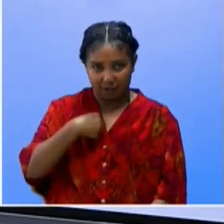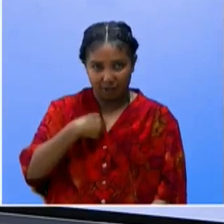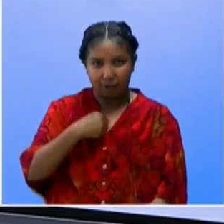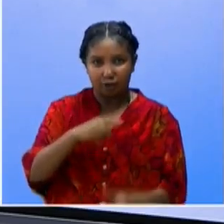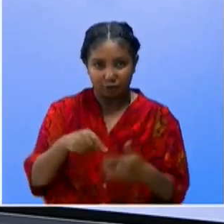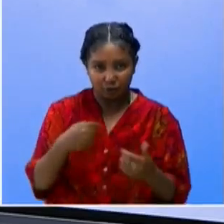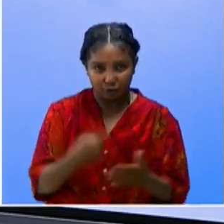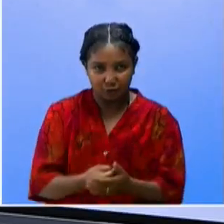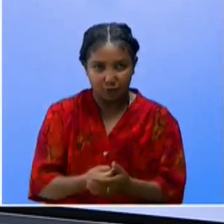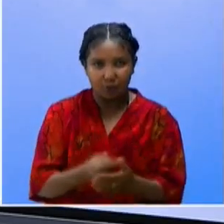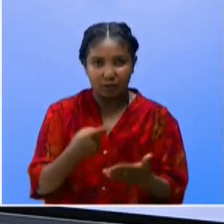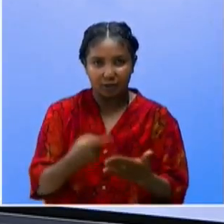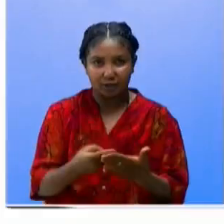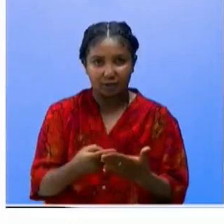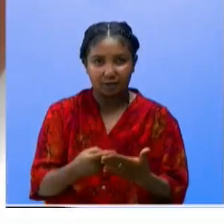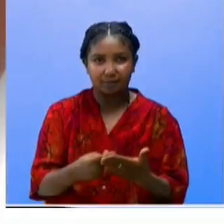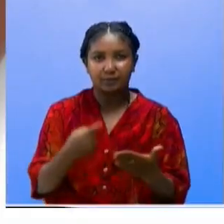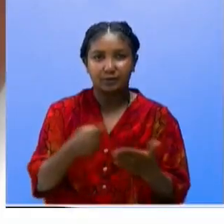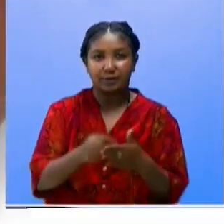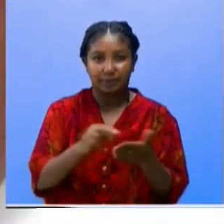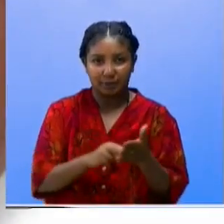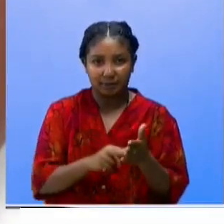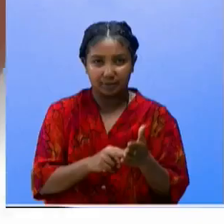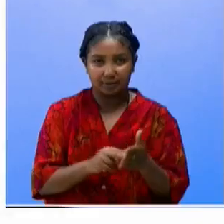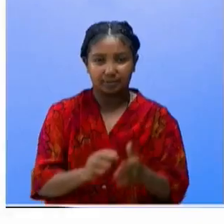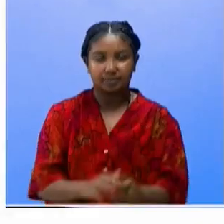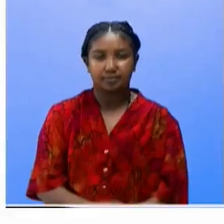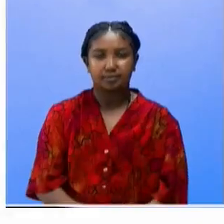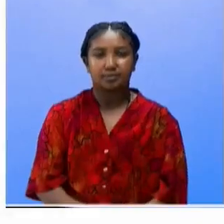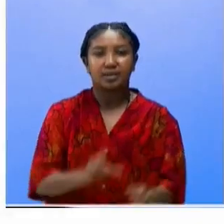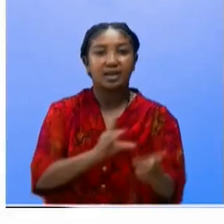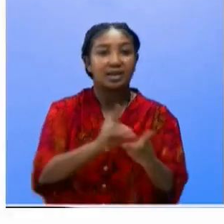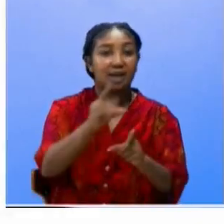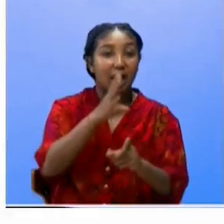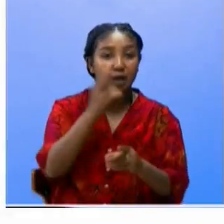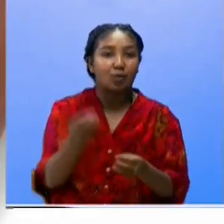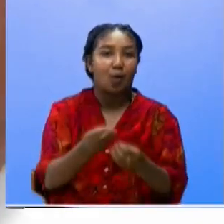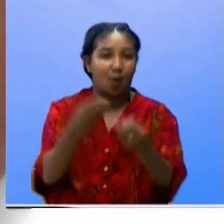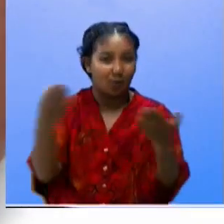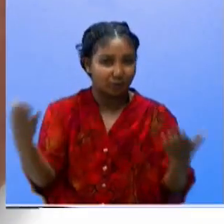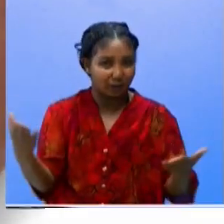So here, this means indirect object.